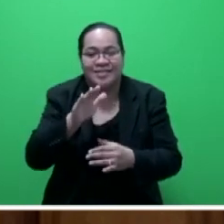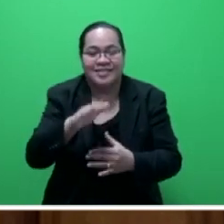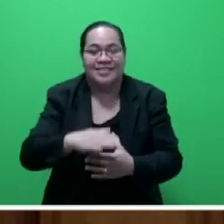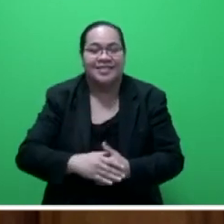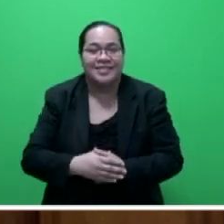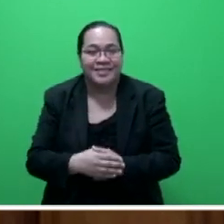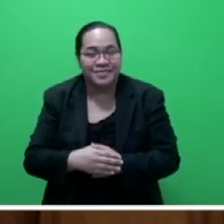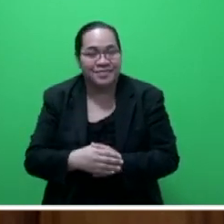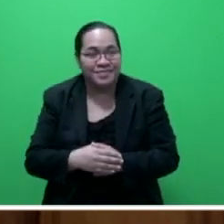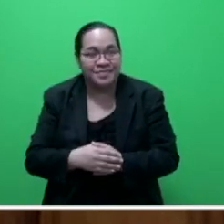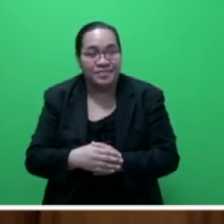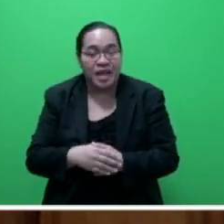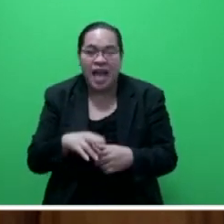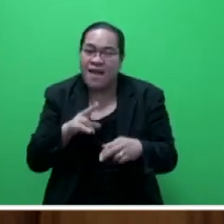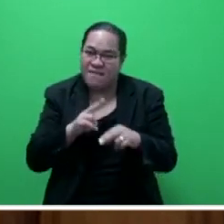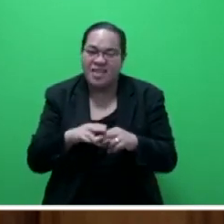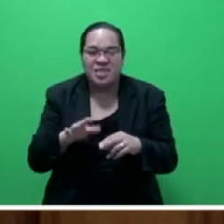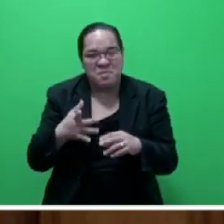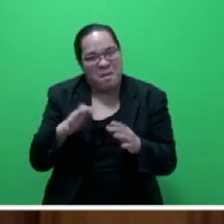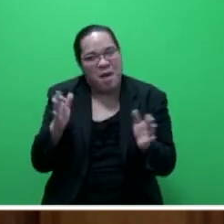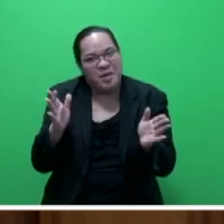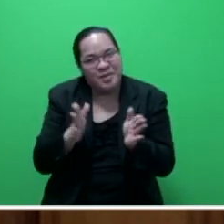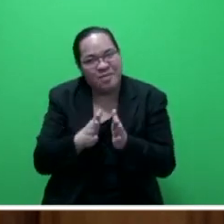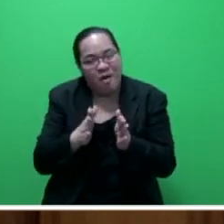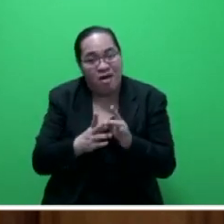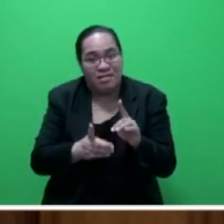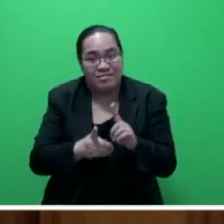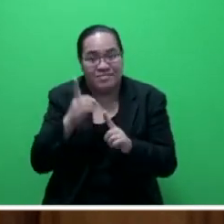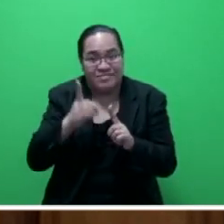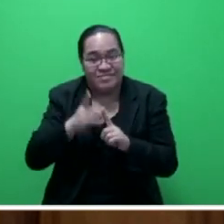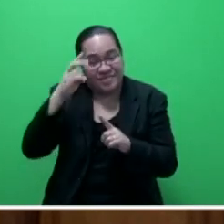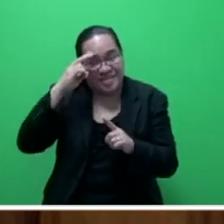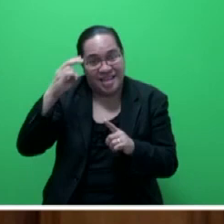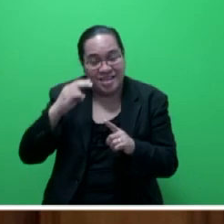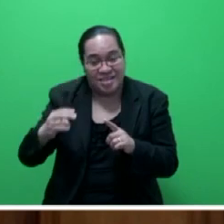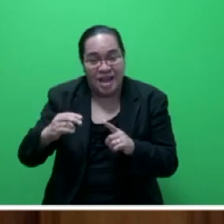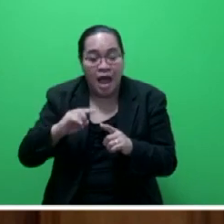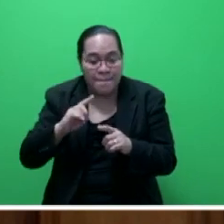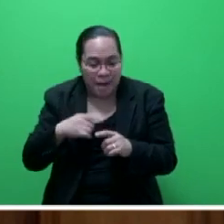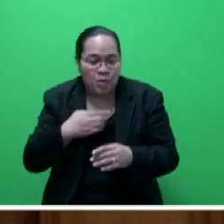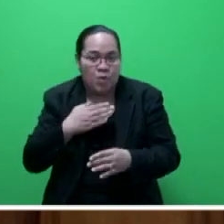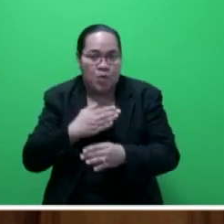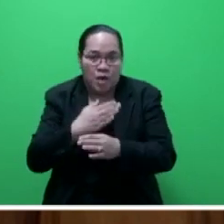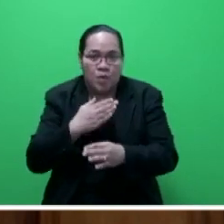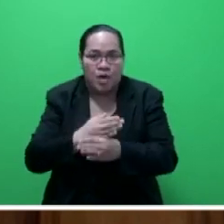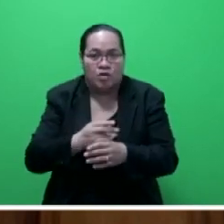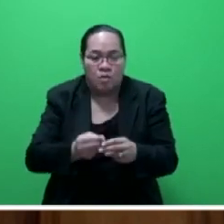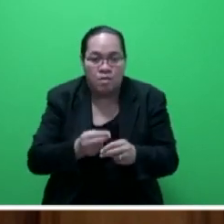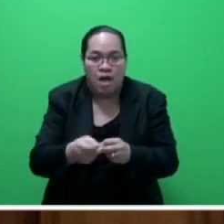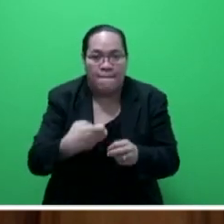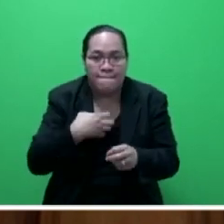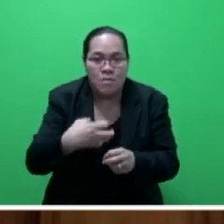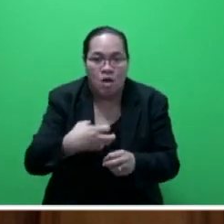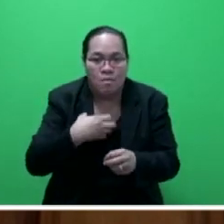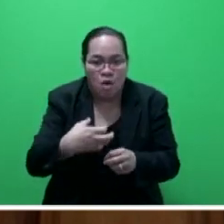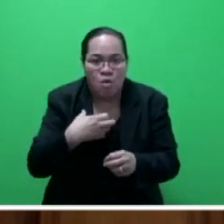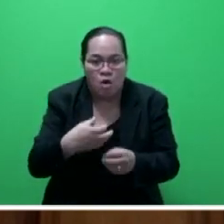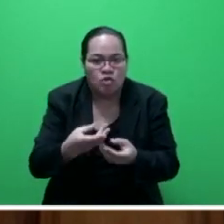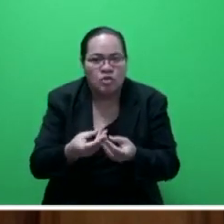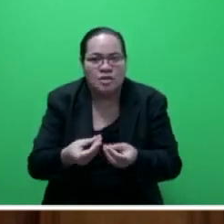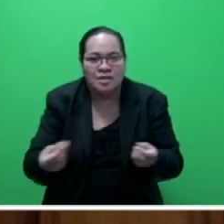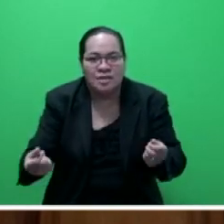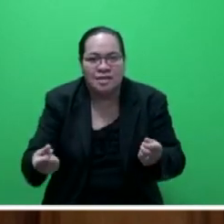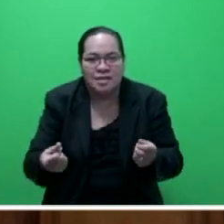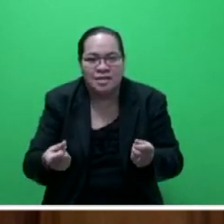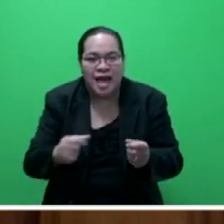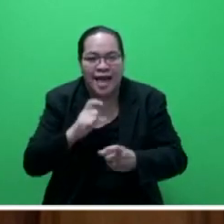Fiji may be a small developing nation, but our work towards planting more trees to address climate change, to